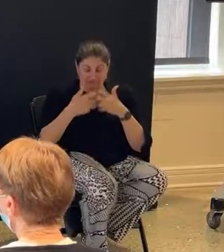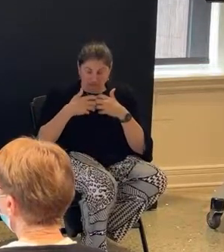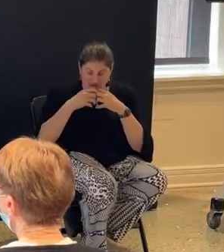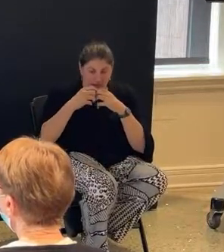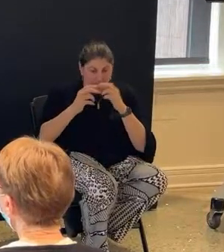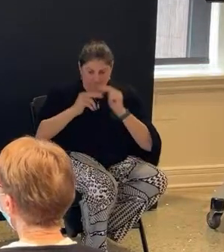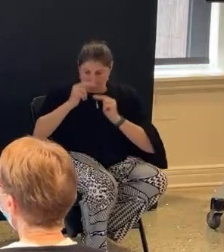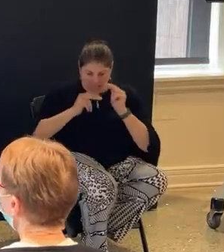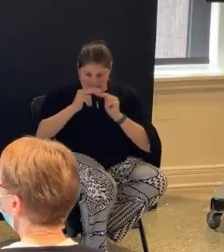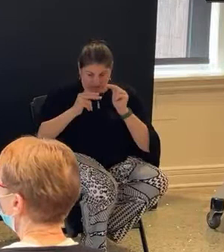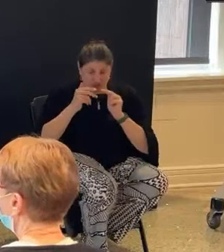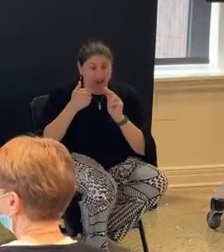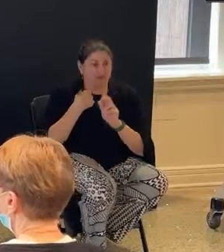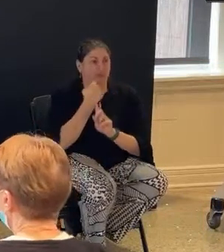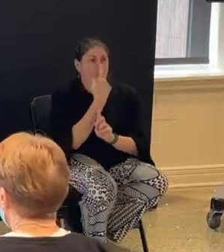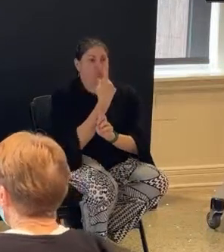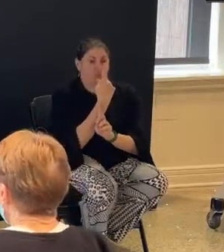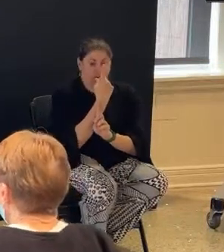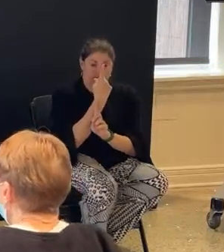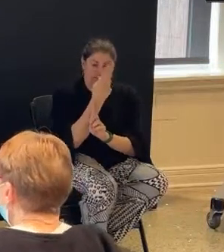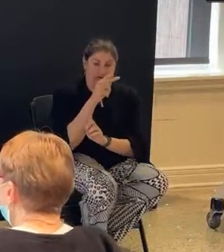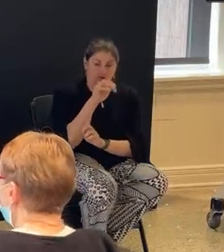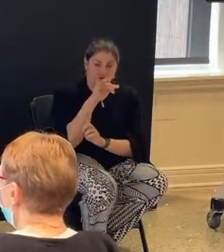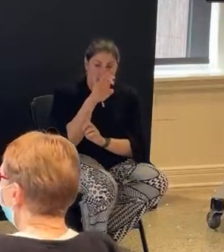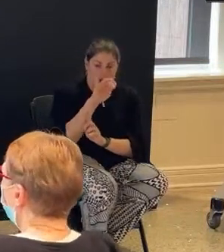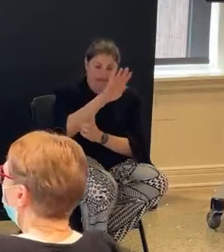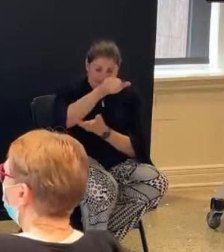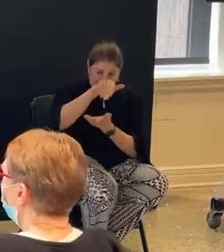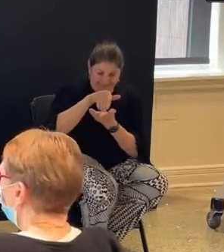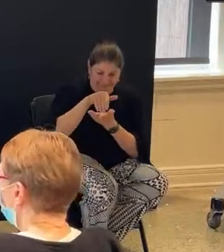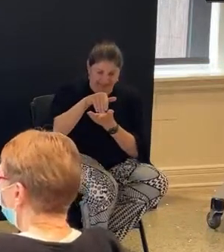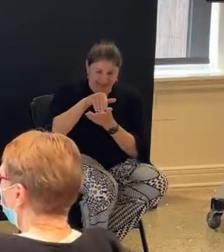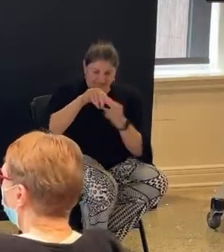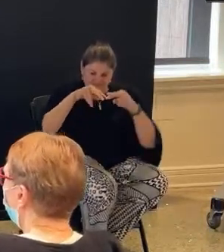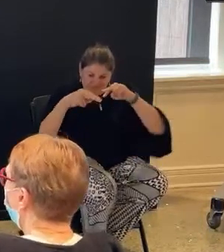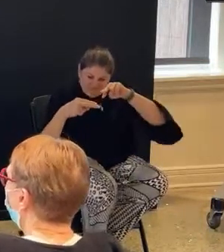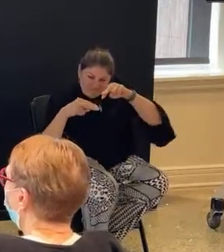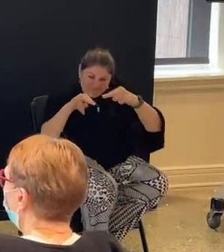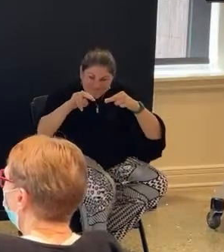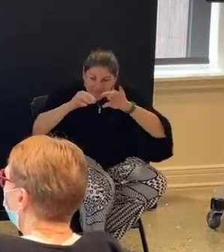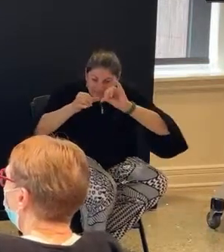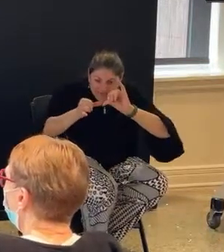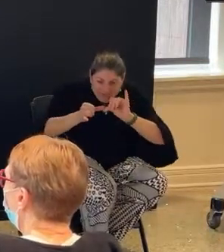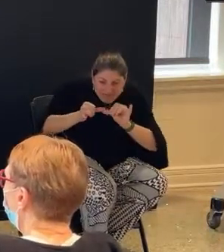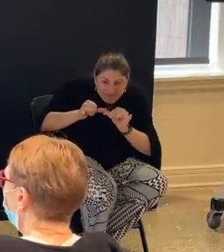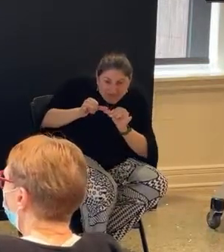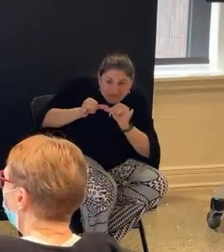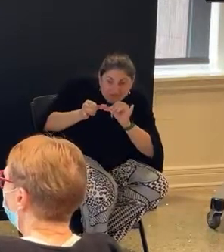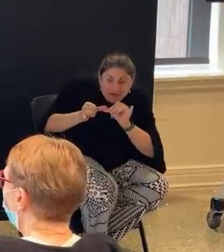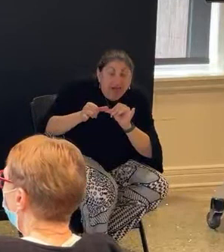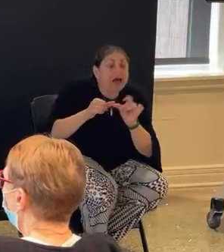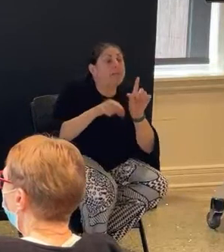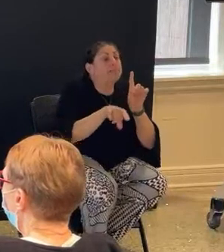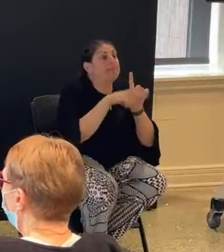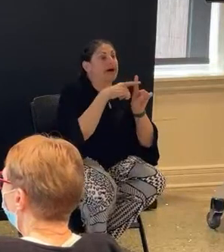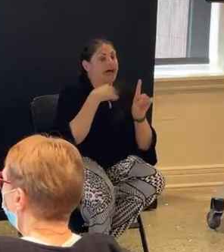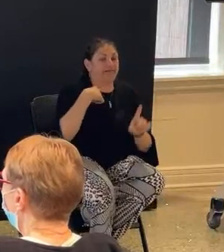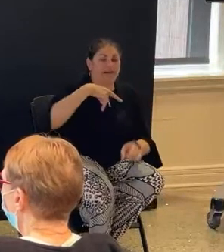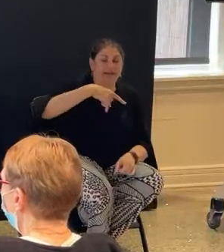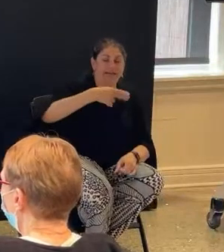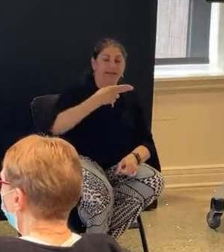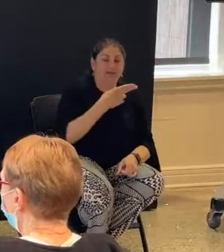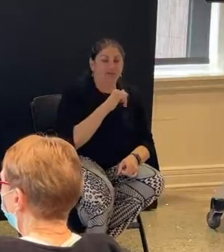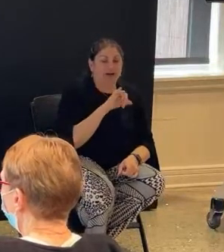little neuron in the middle and all of these devices that measure it, and then you have physiologists